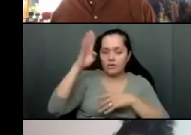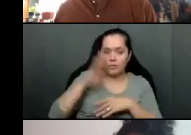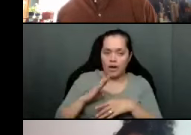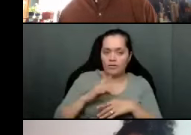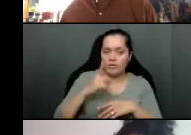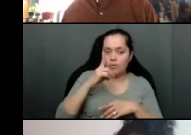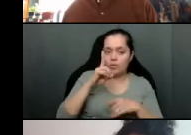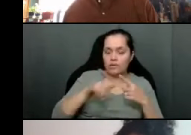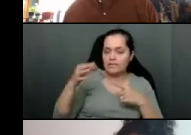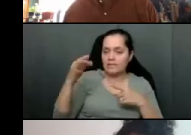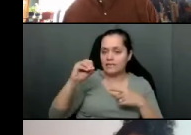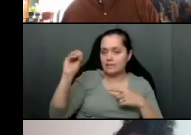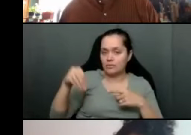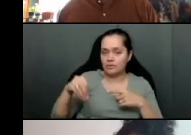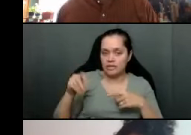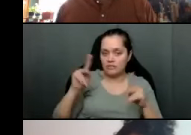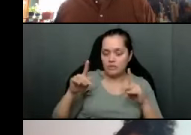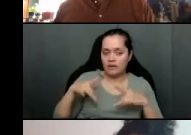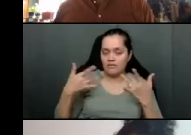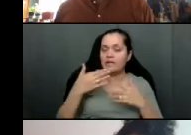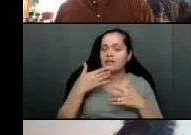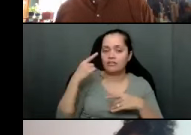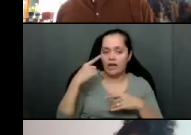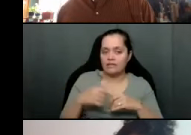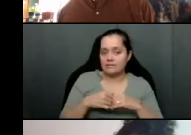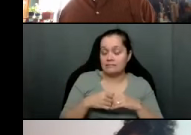1 to 19% of the people have light colored